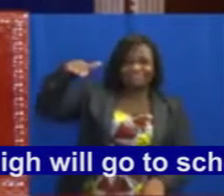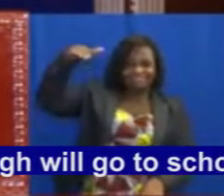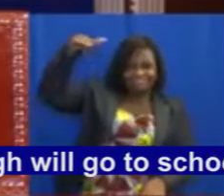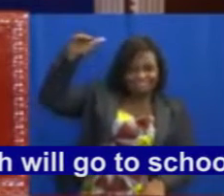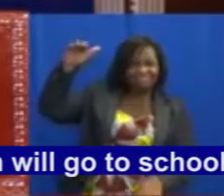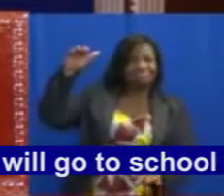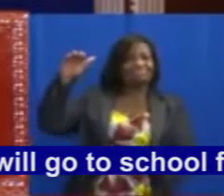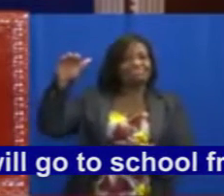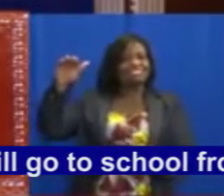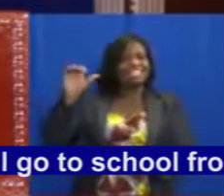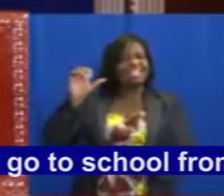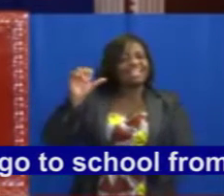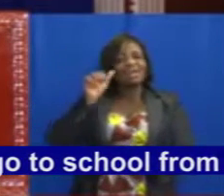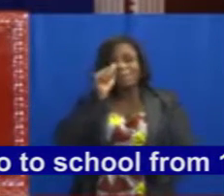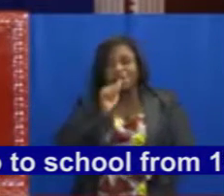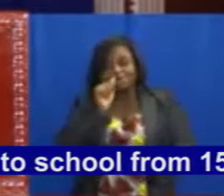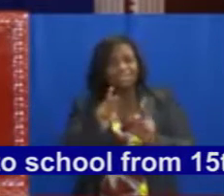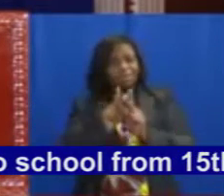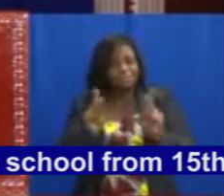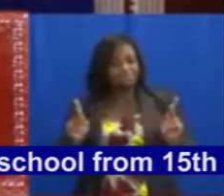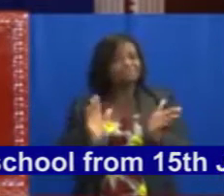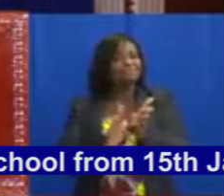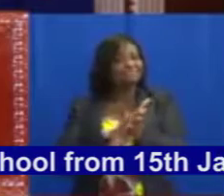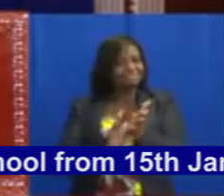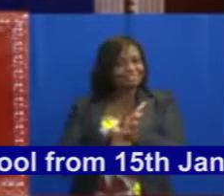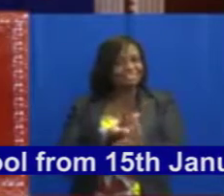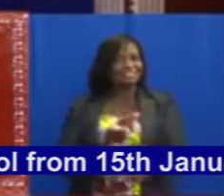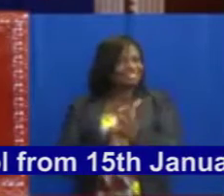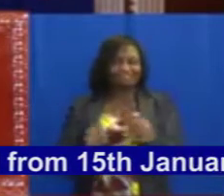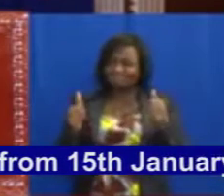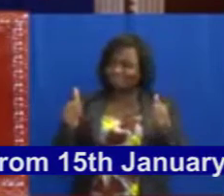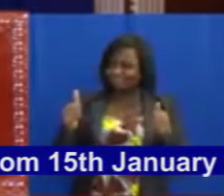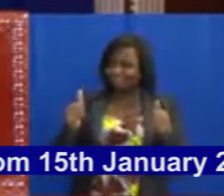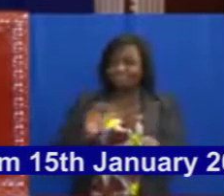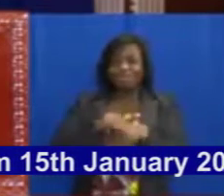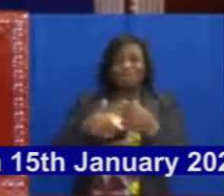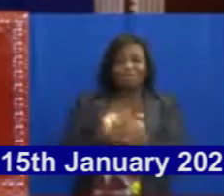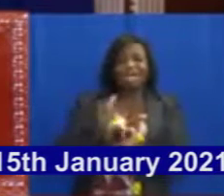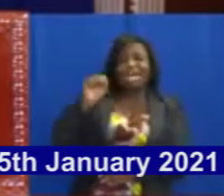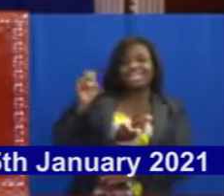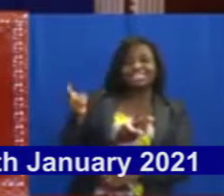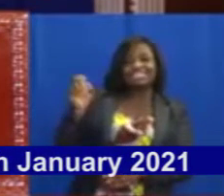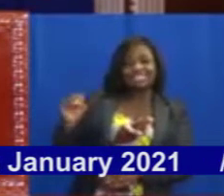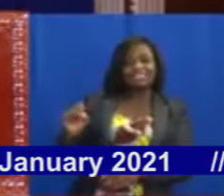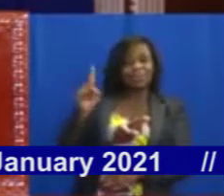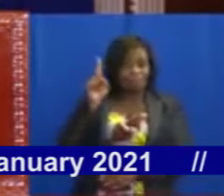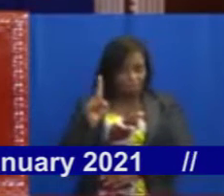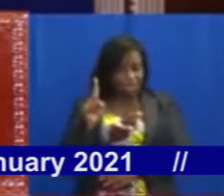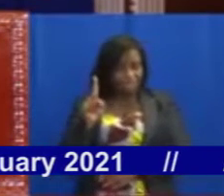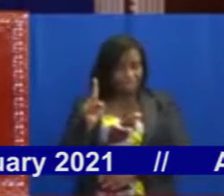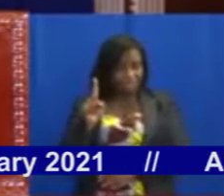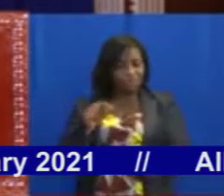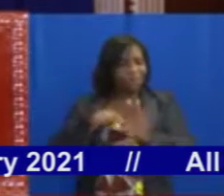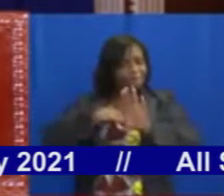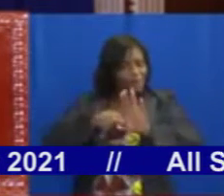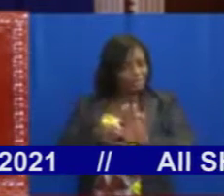any JHS ever san so akko school eye 15th January. Ghana man penin na adu danko ekufado dia tudwa se